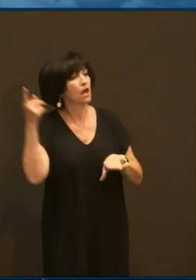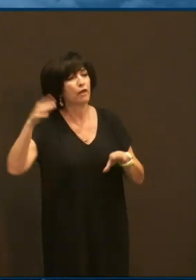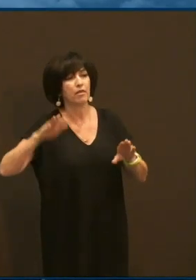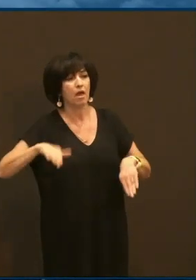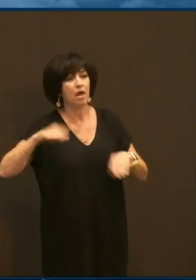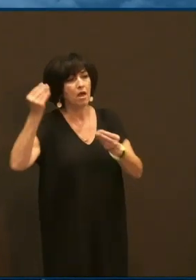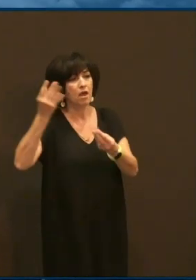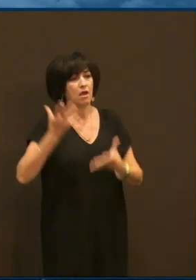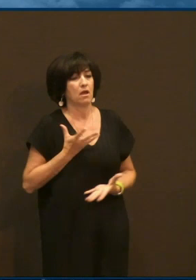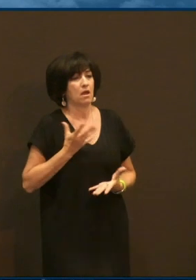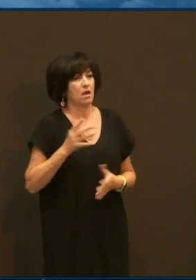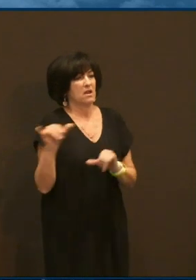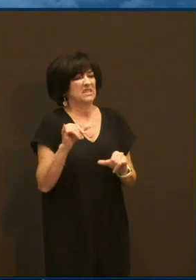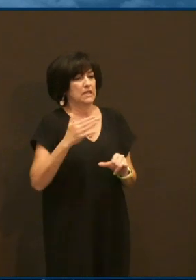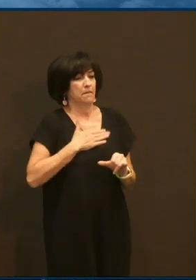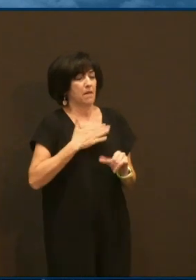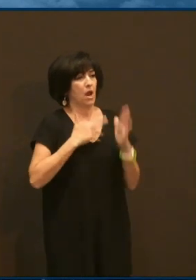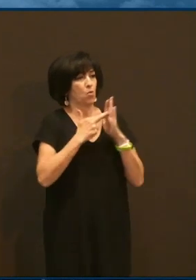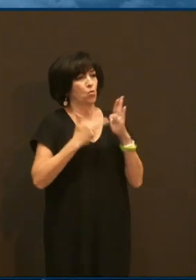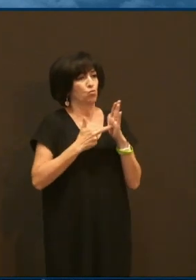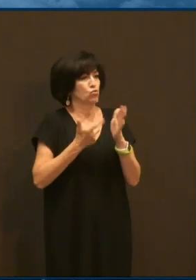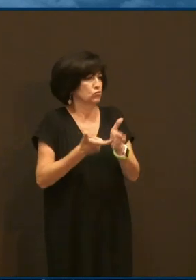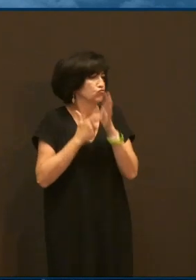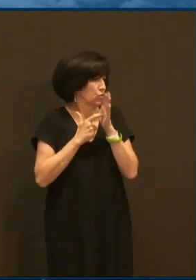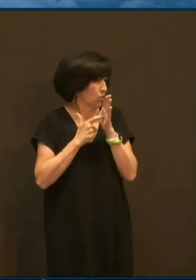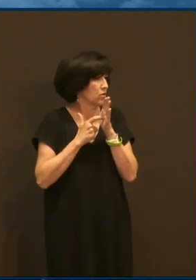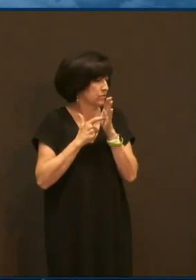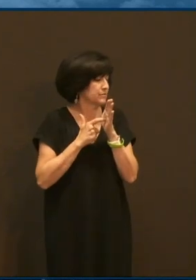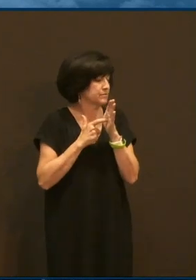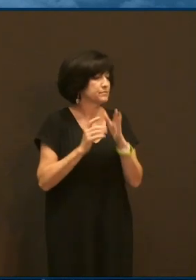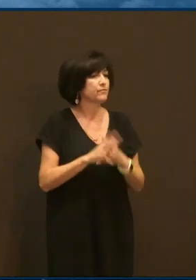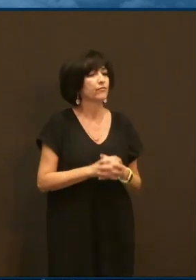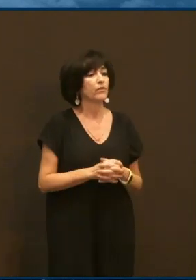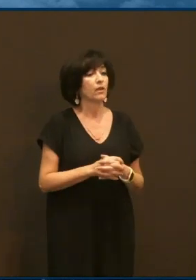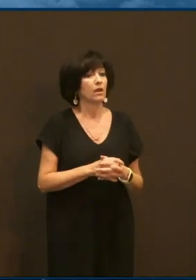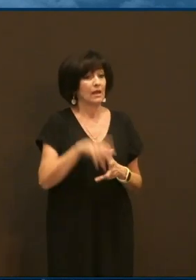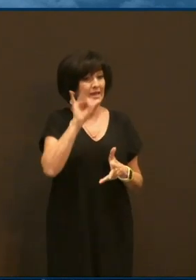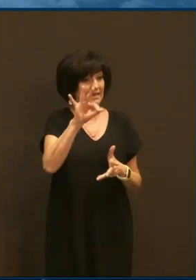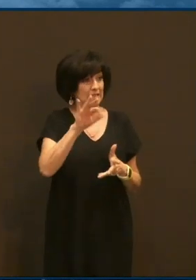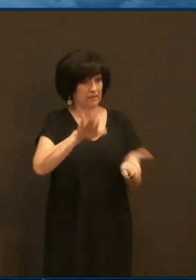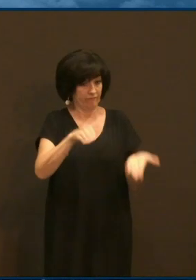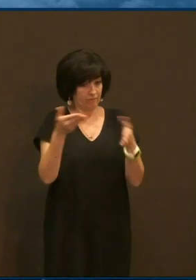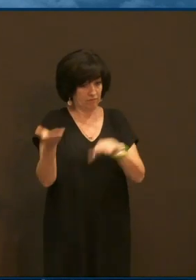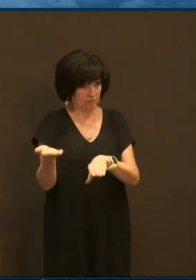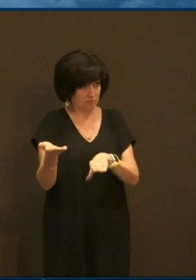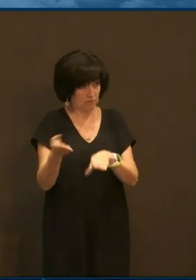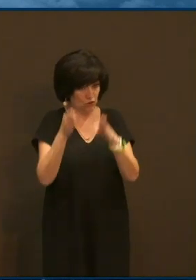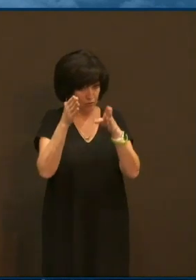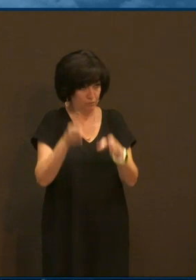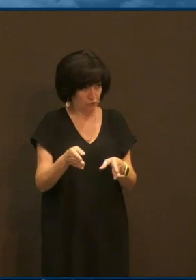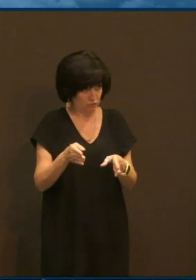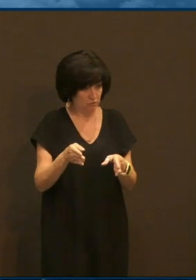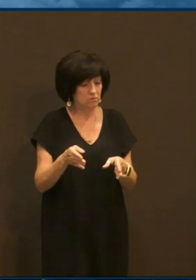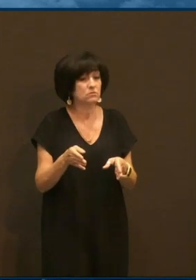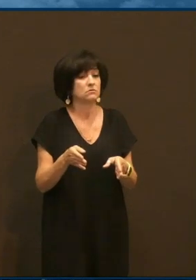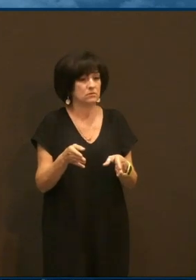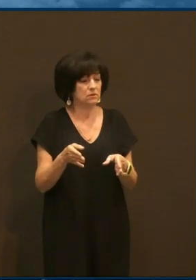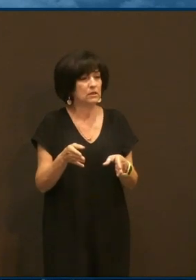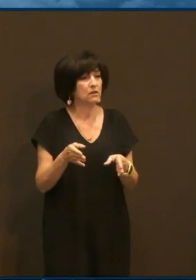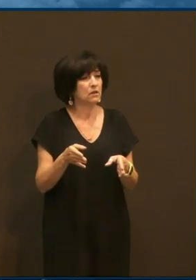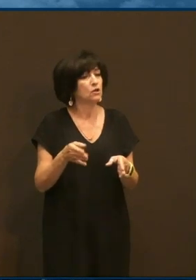as is required. Okay. So when a death occurs, we're supposed to directly get a report to our